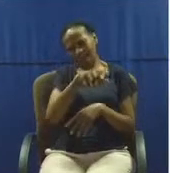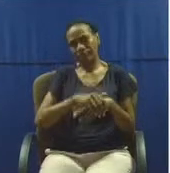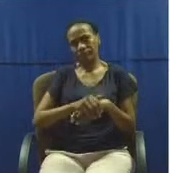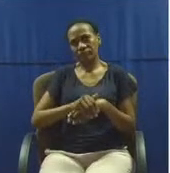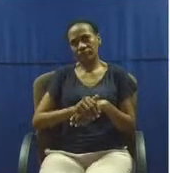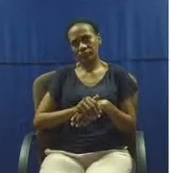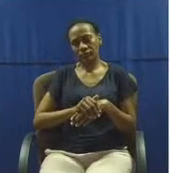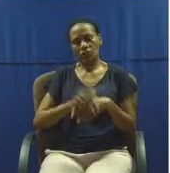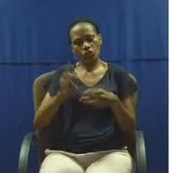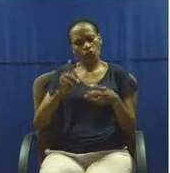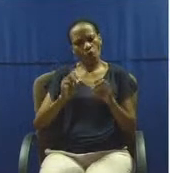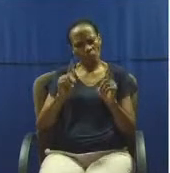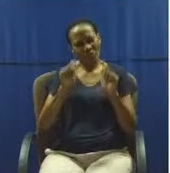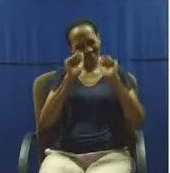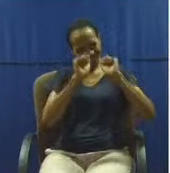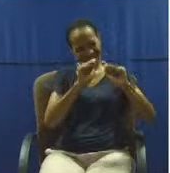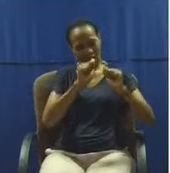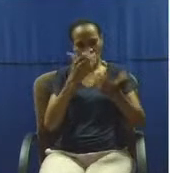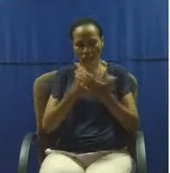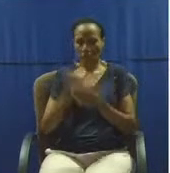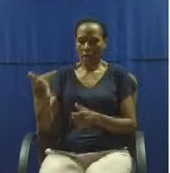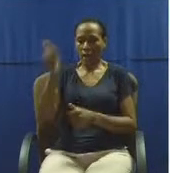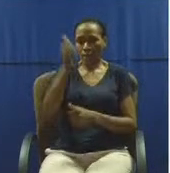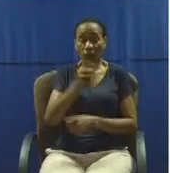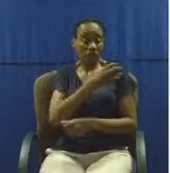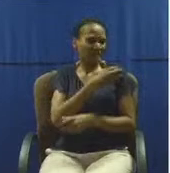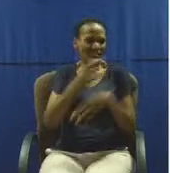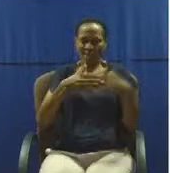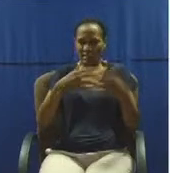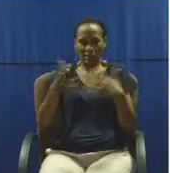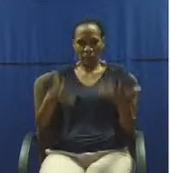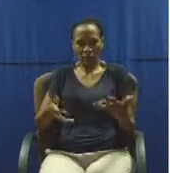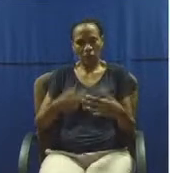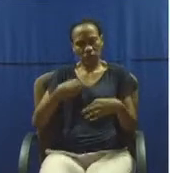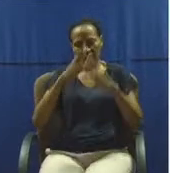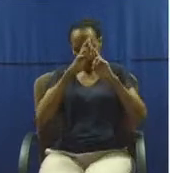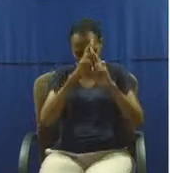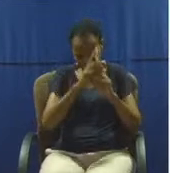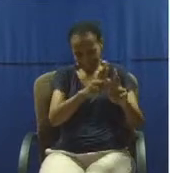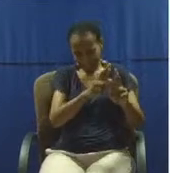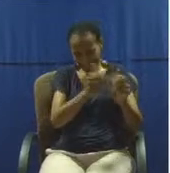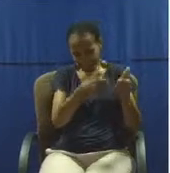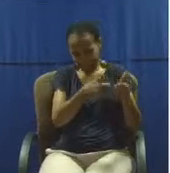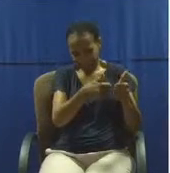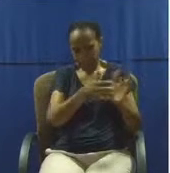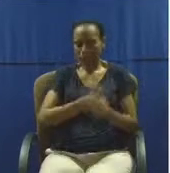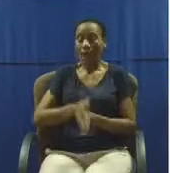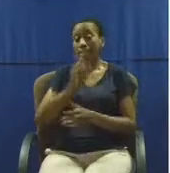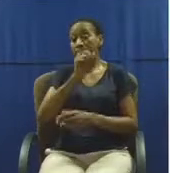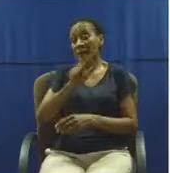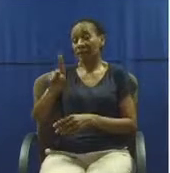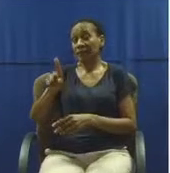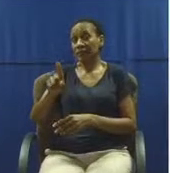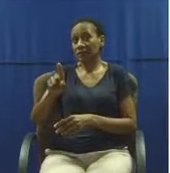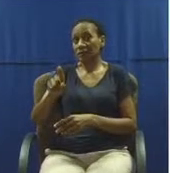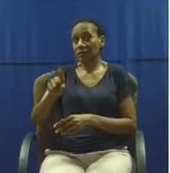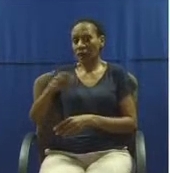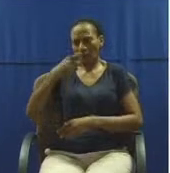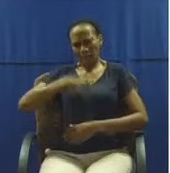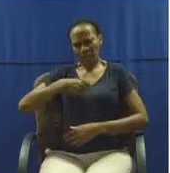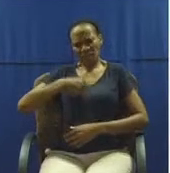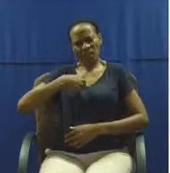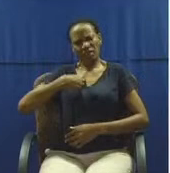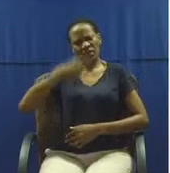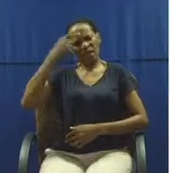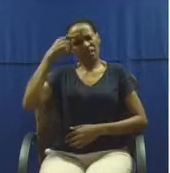your prerogative to appoint your executive, and I respect that. But I personally think